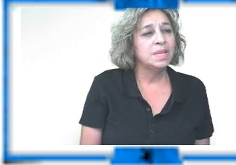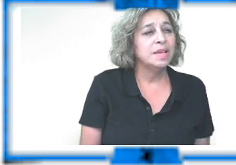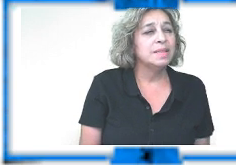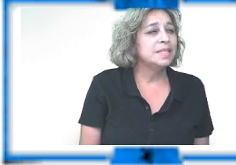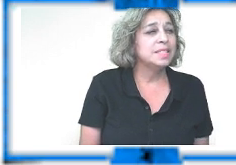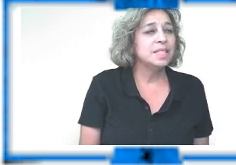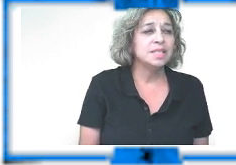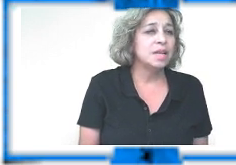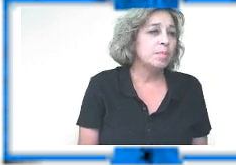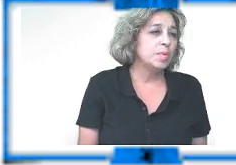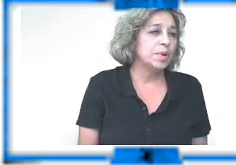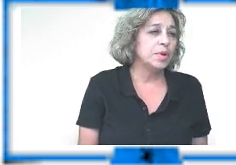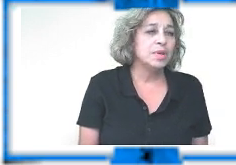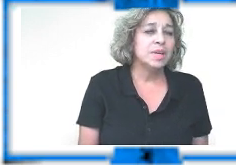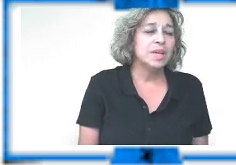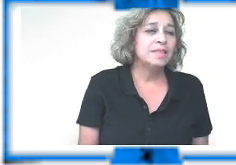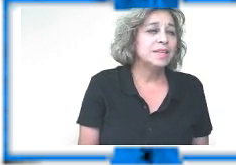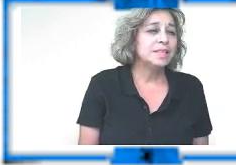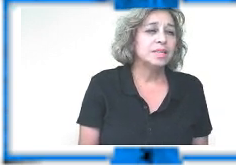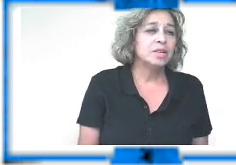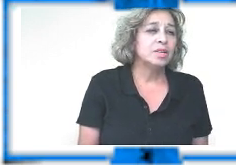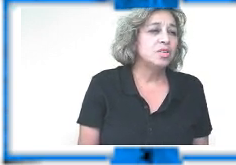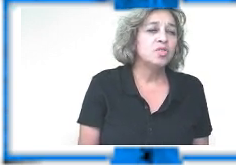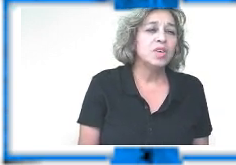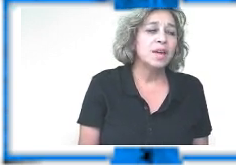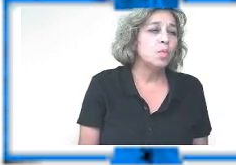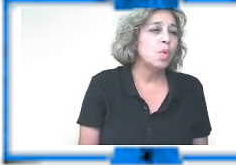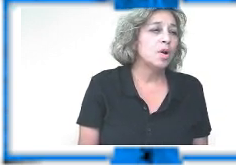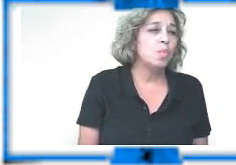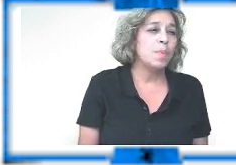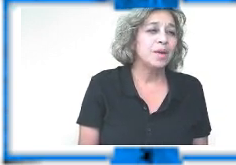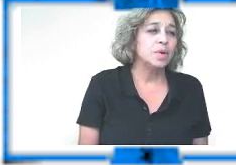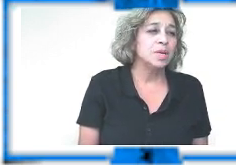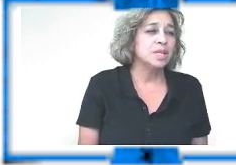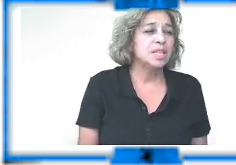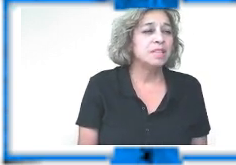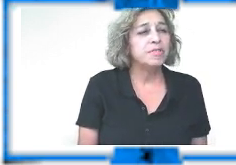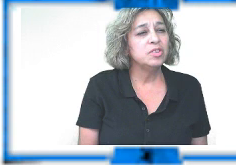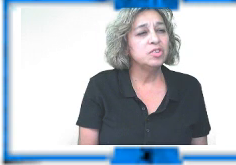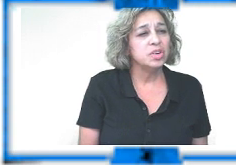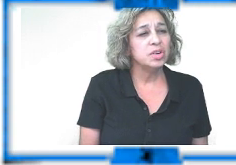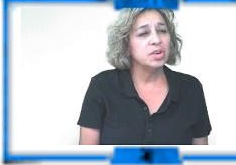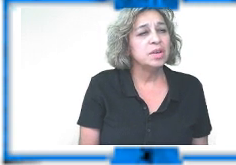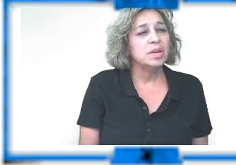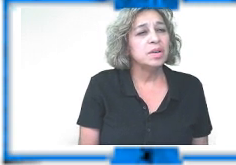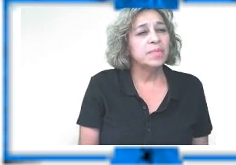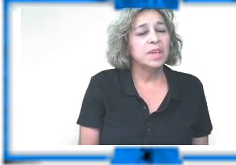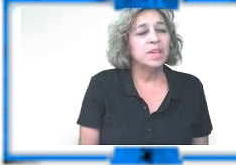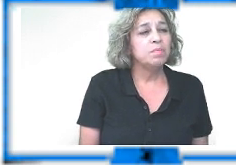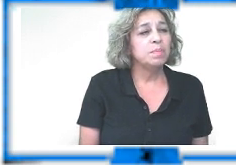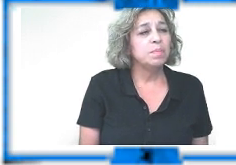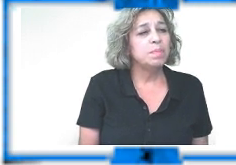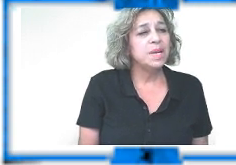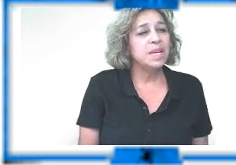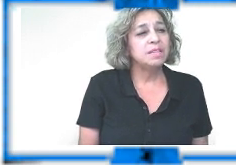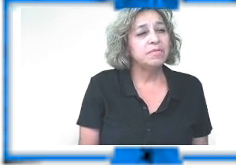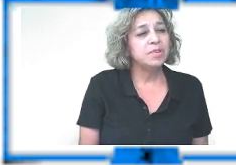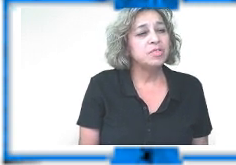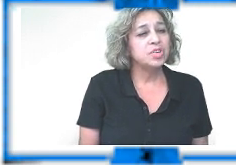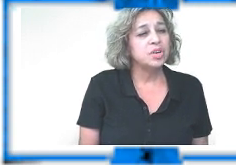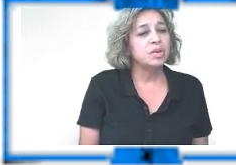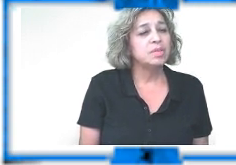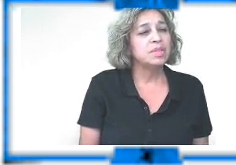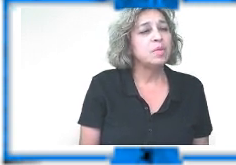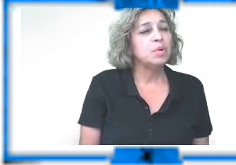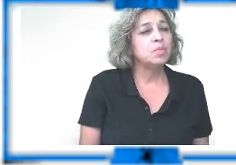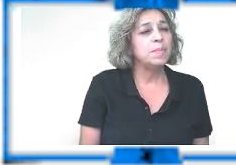in the web. This is unstoppable. This, you can't go backwards in the future. But in the